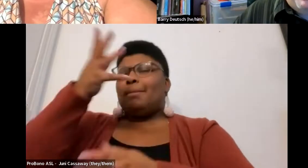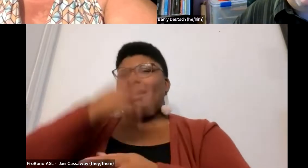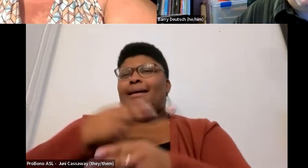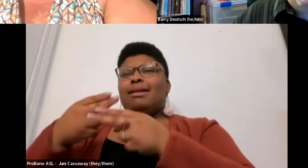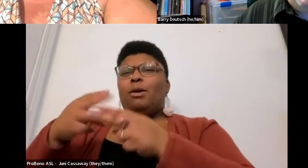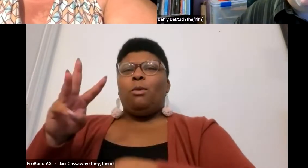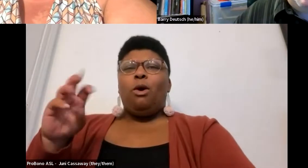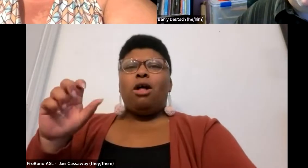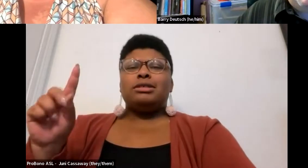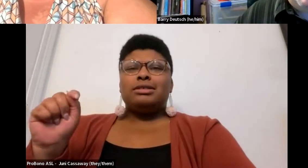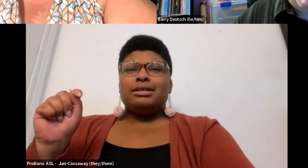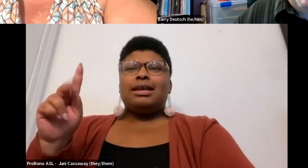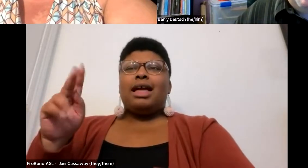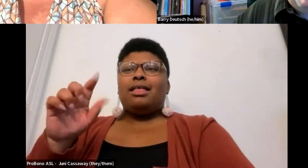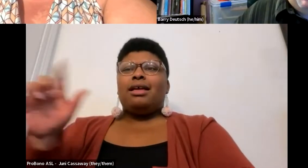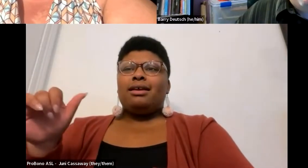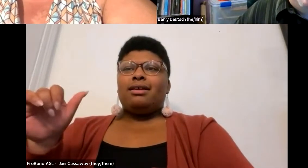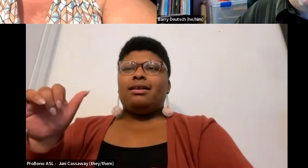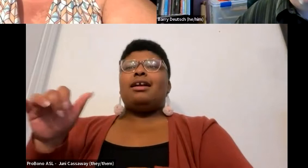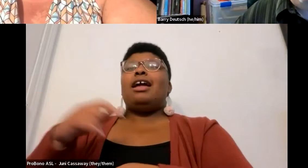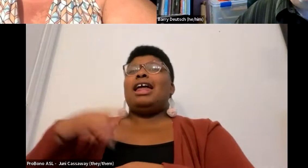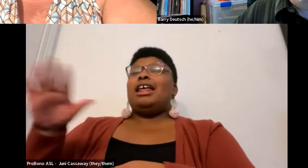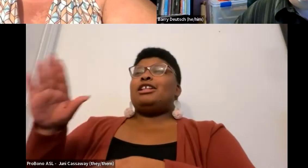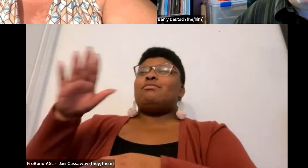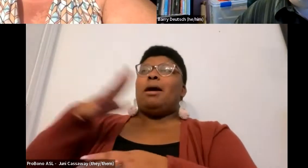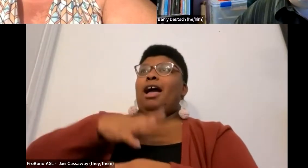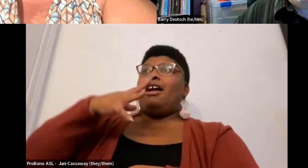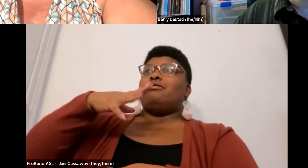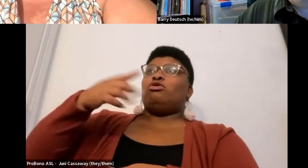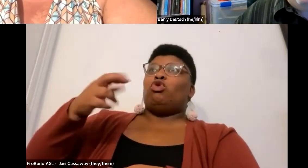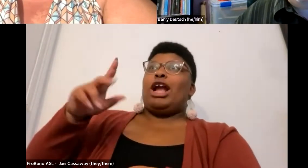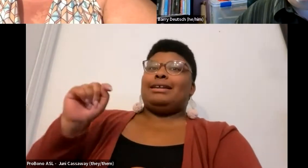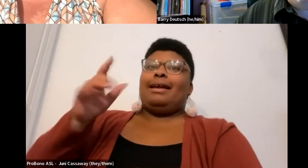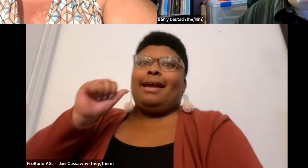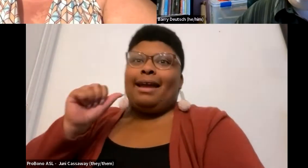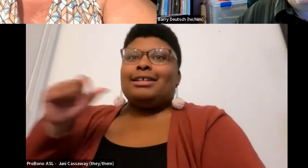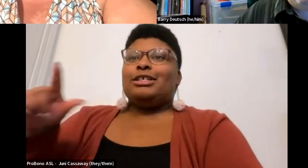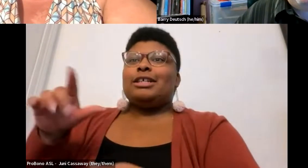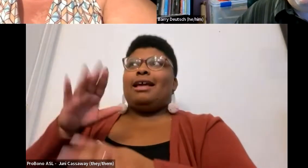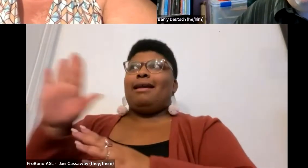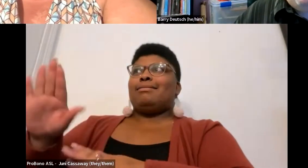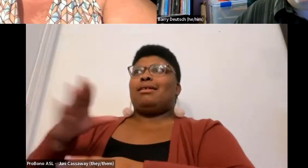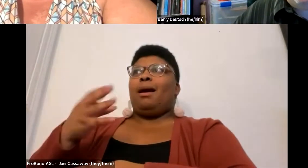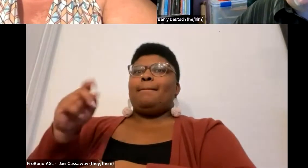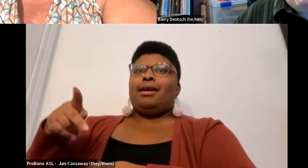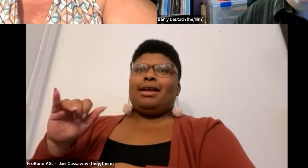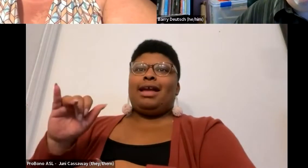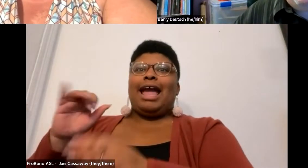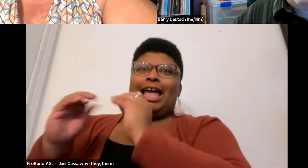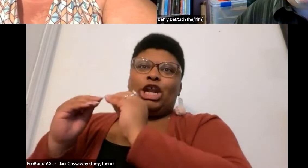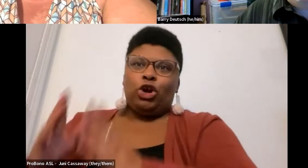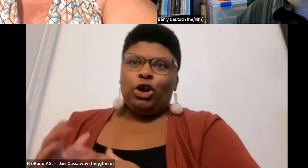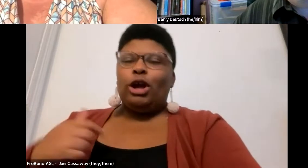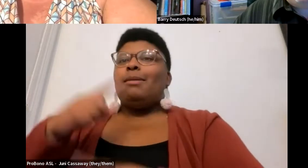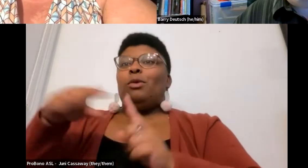great aunt was his copy editor. So that was the connection that led to us having that page. But when I was a child, I would